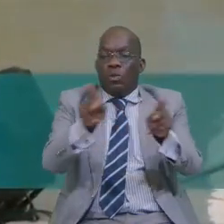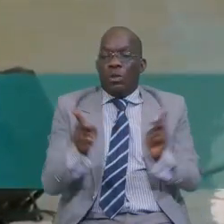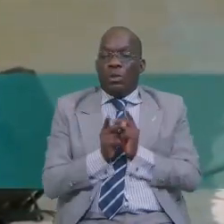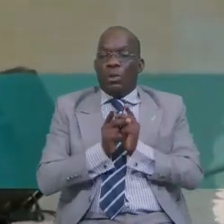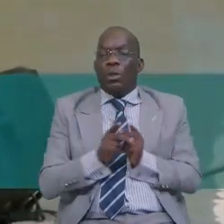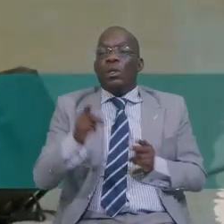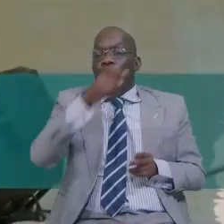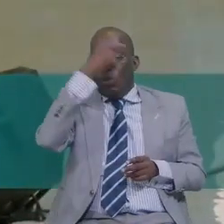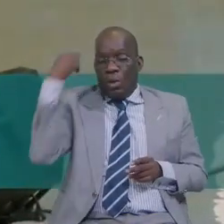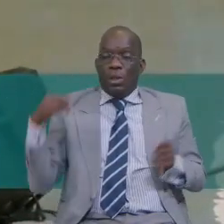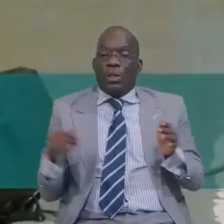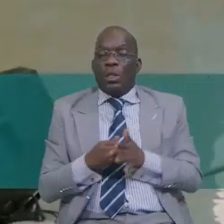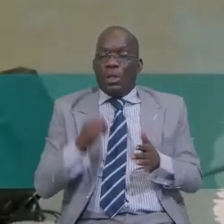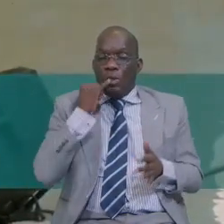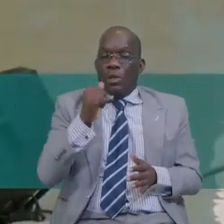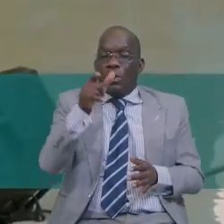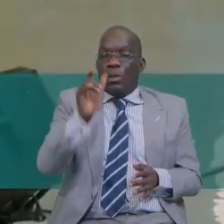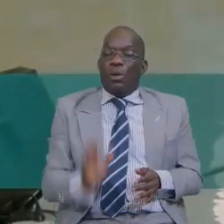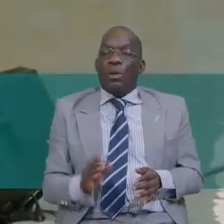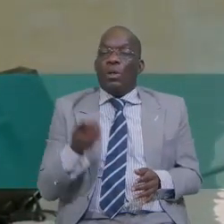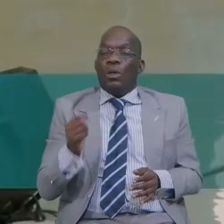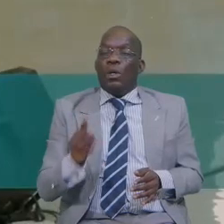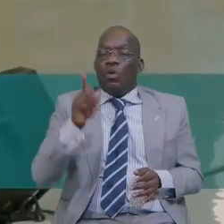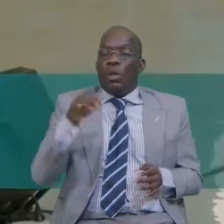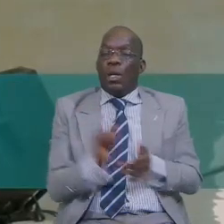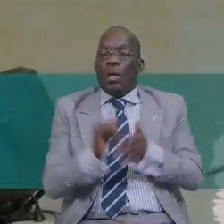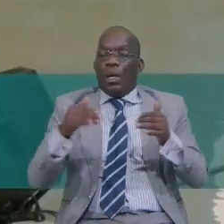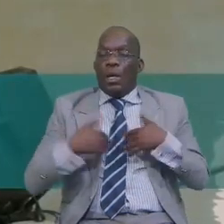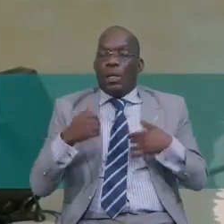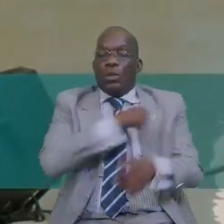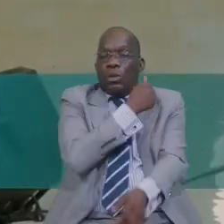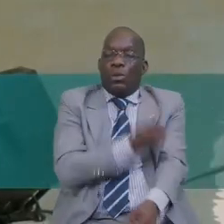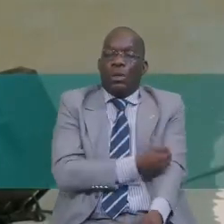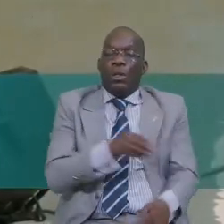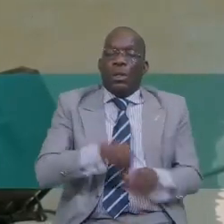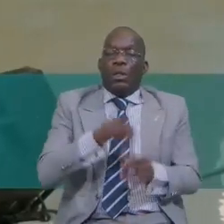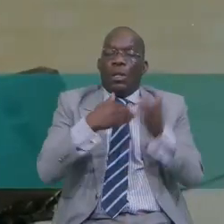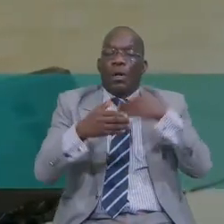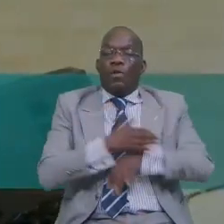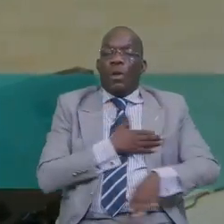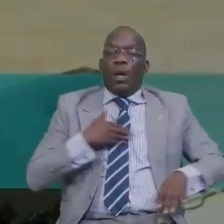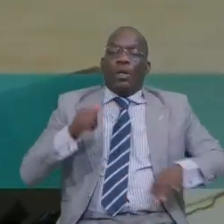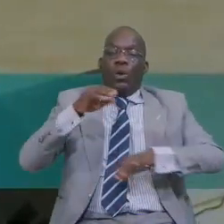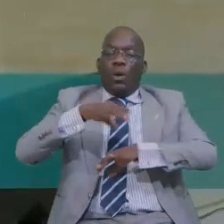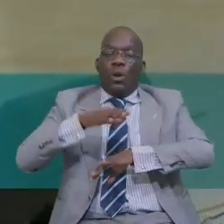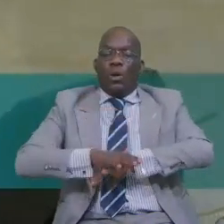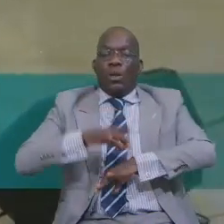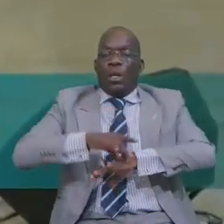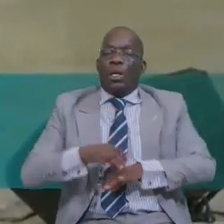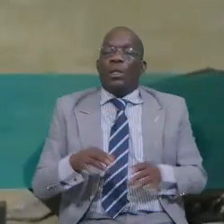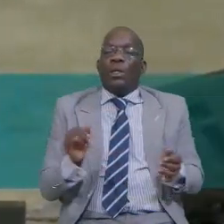it is God, the one that has authority in heaven and on earth, that has put you